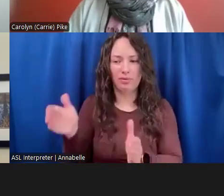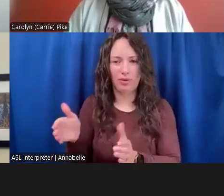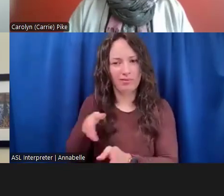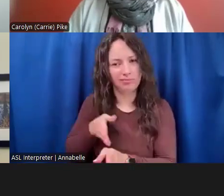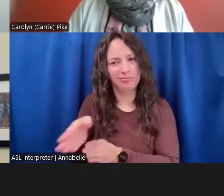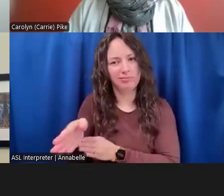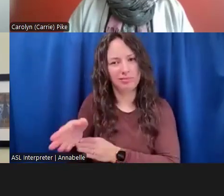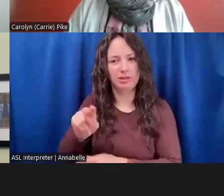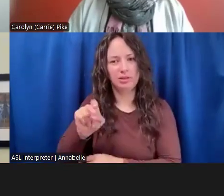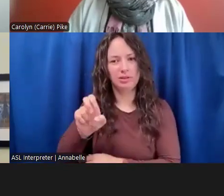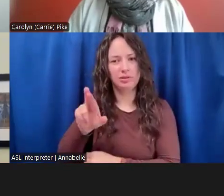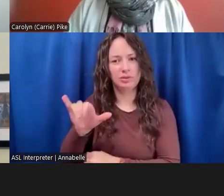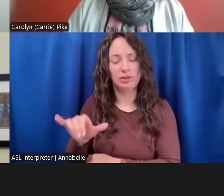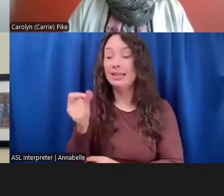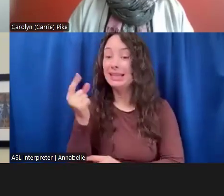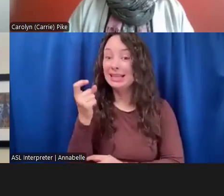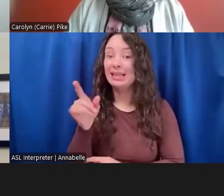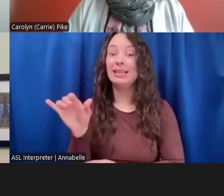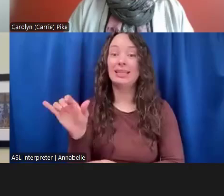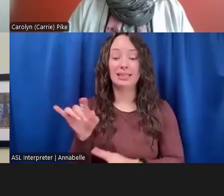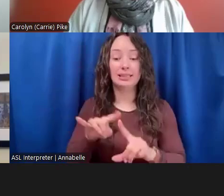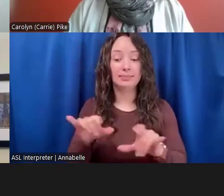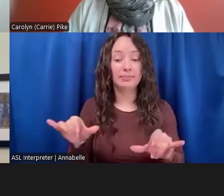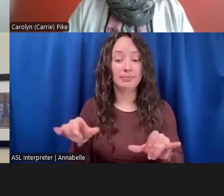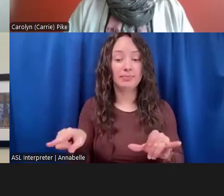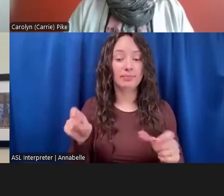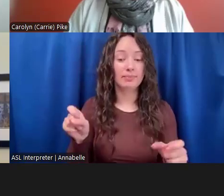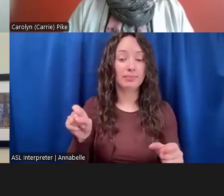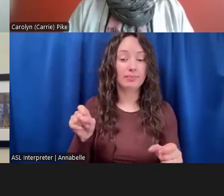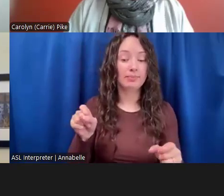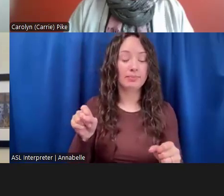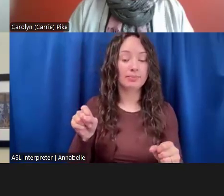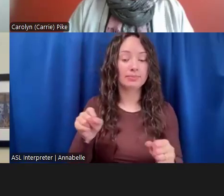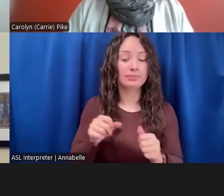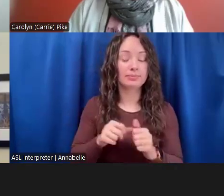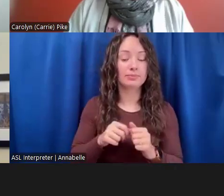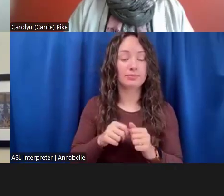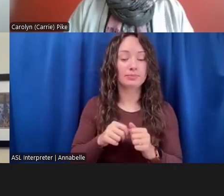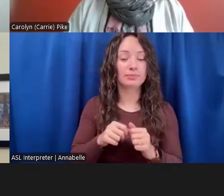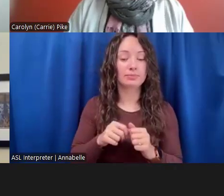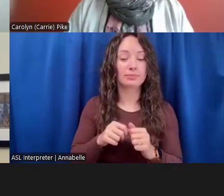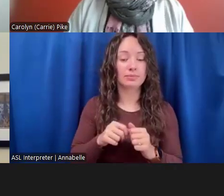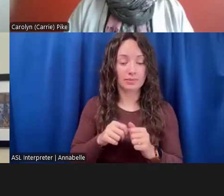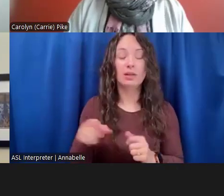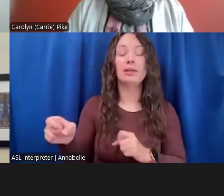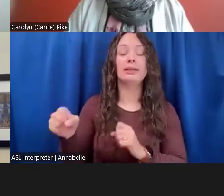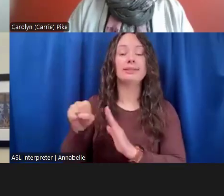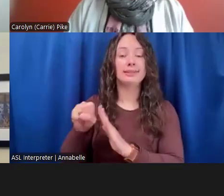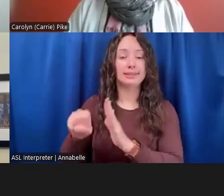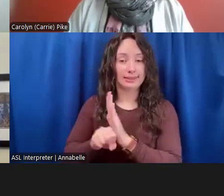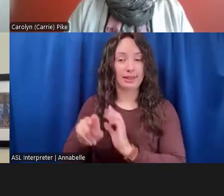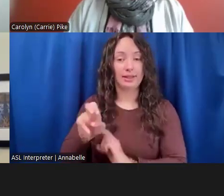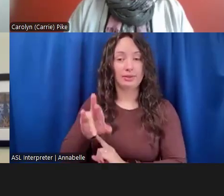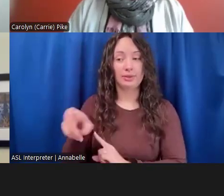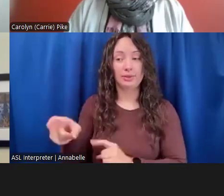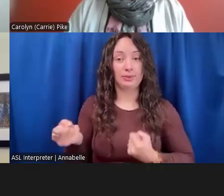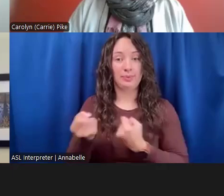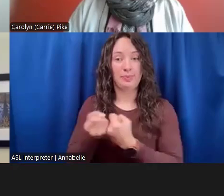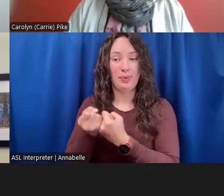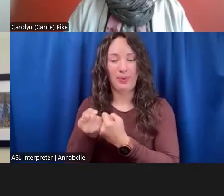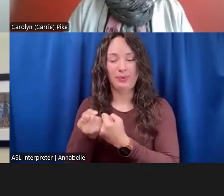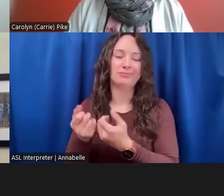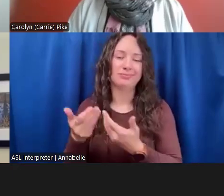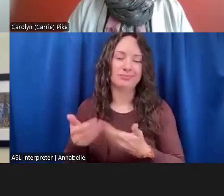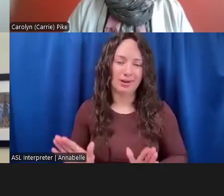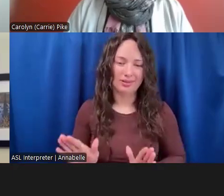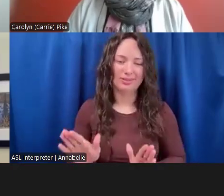But it also impacted. There was state nurseries lost support for lots of reasons. Tony mentioned some of those,